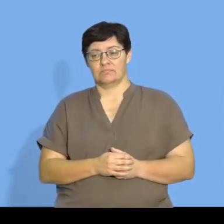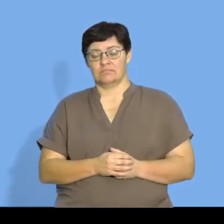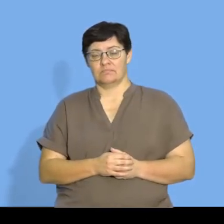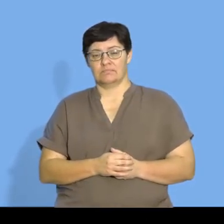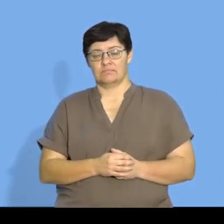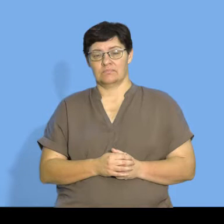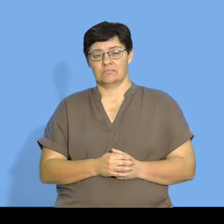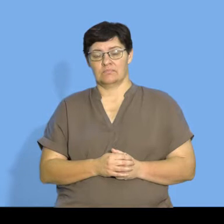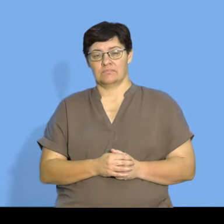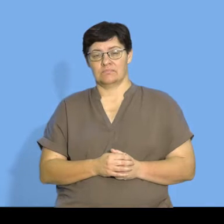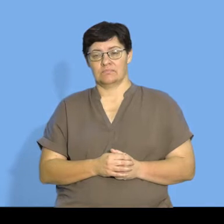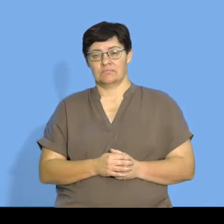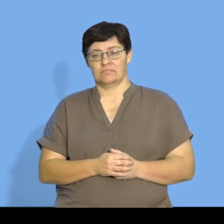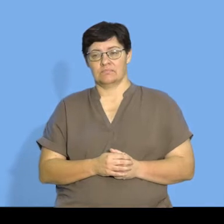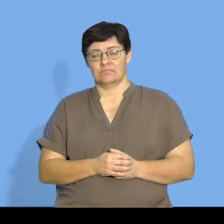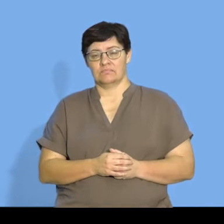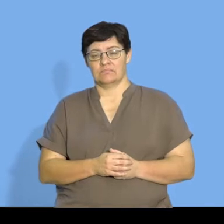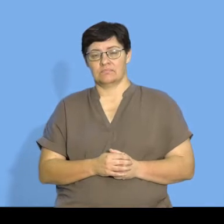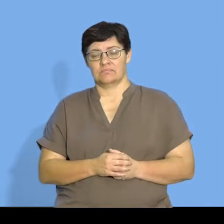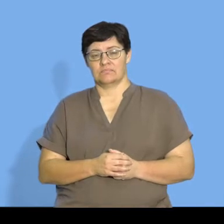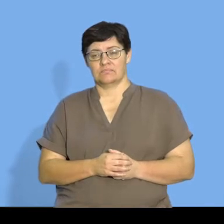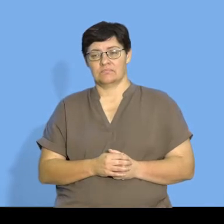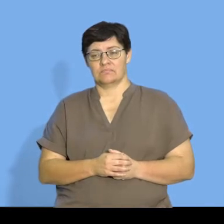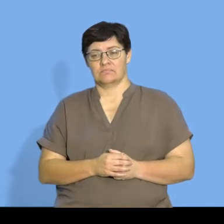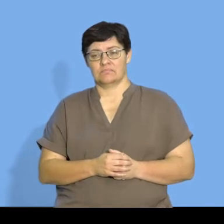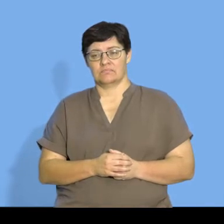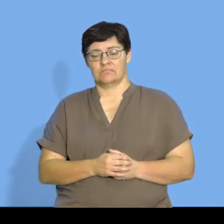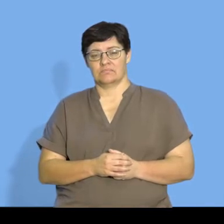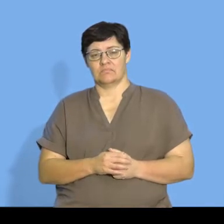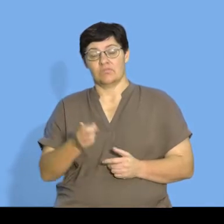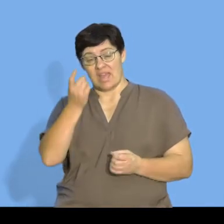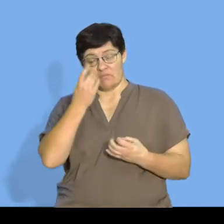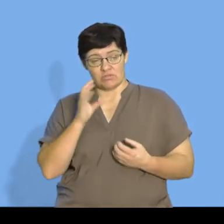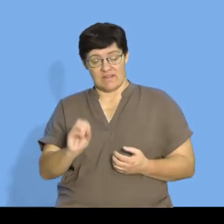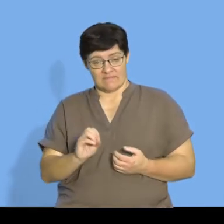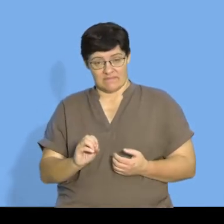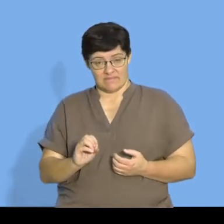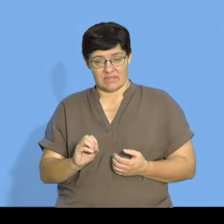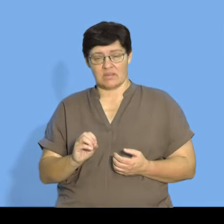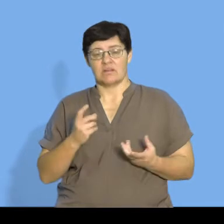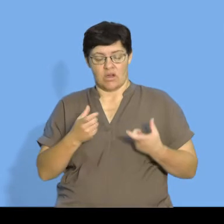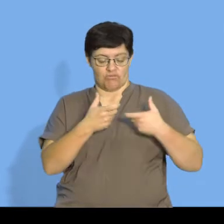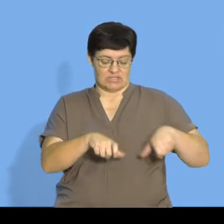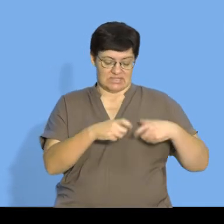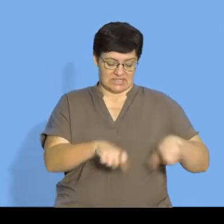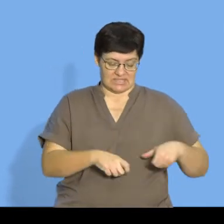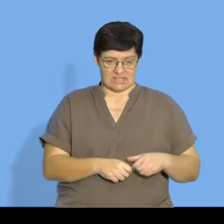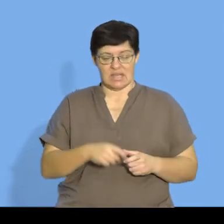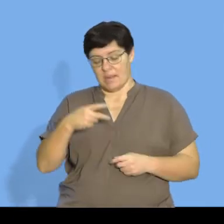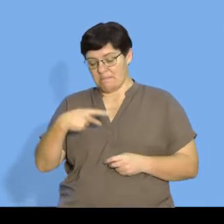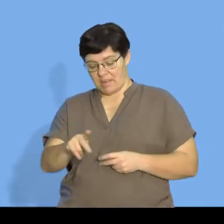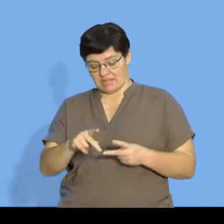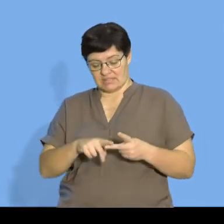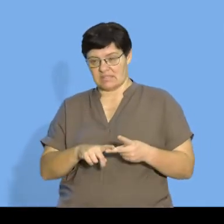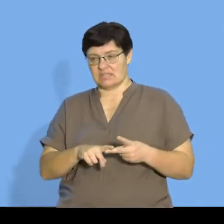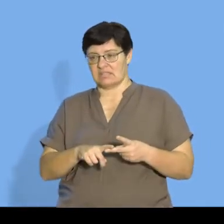we're talking about our cash budget, and our information that we have here is that we have the receipts, payments,